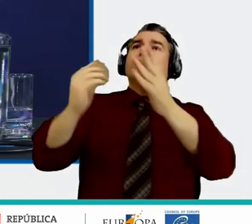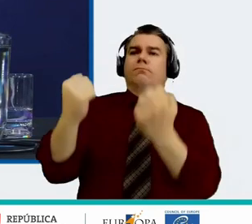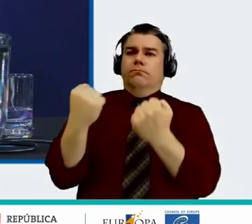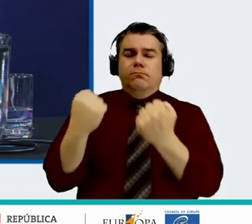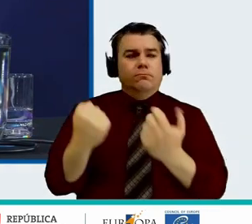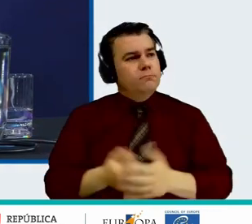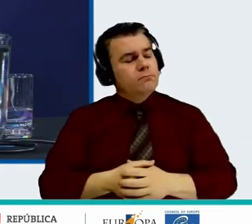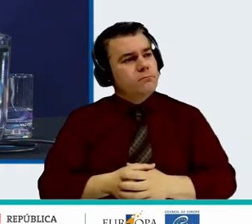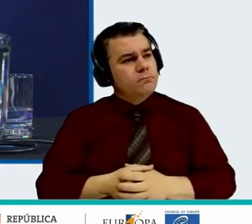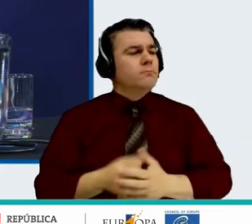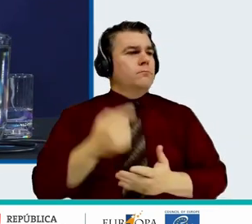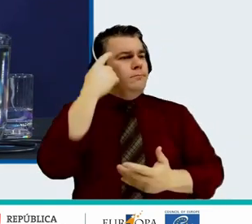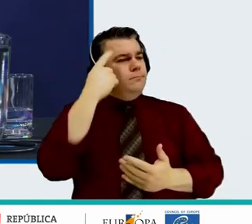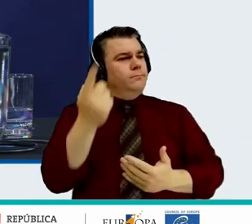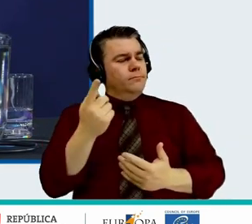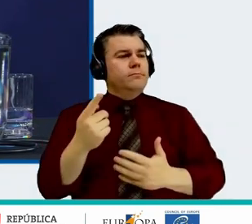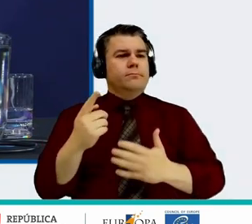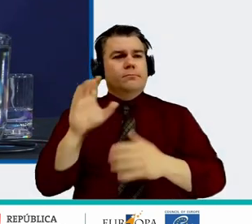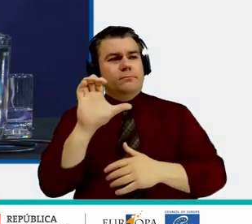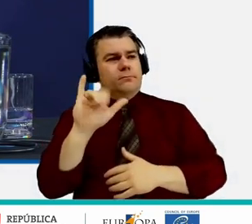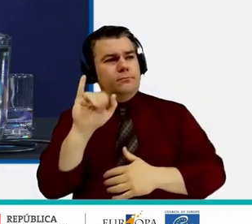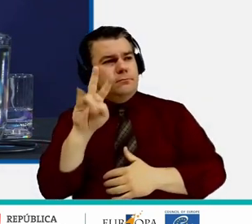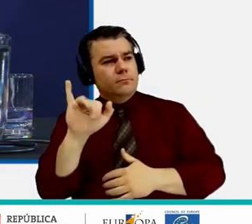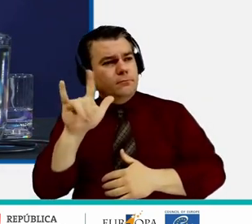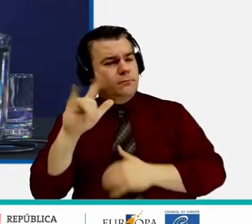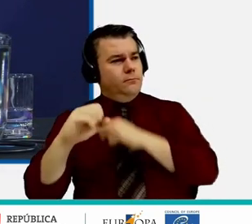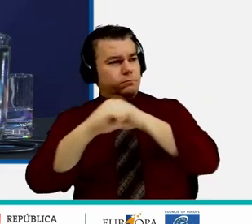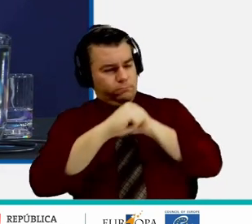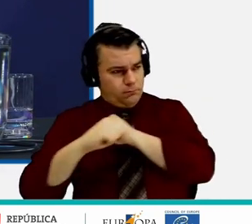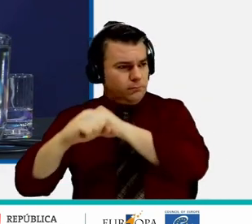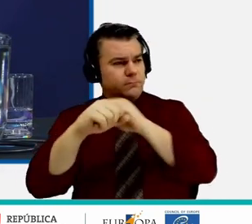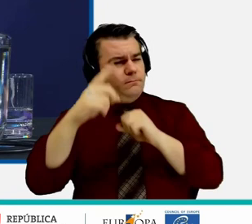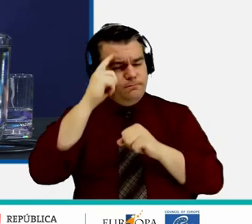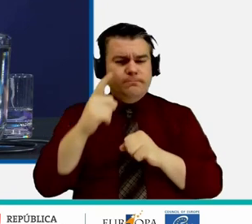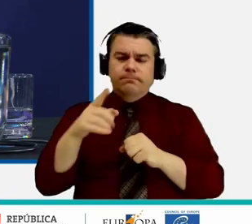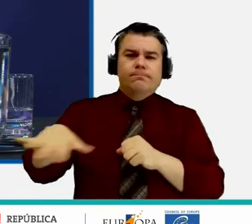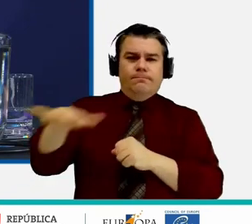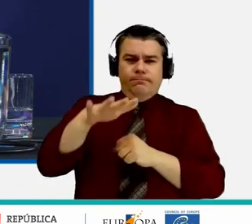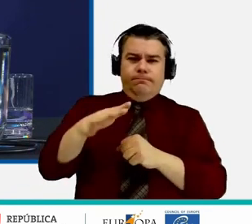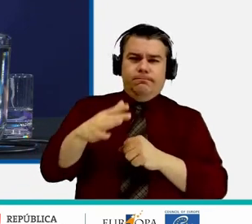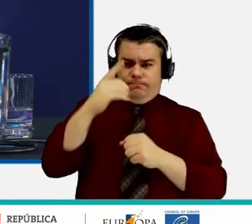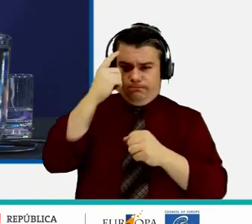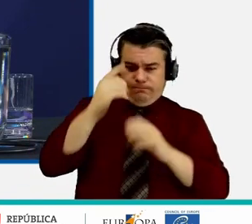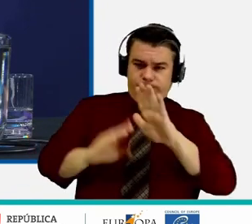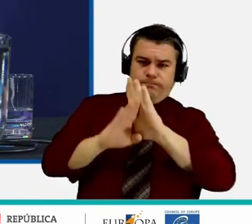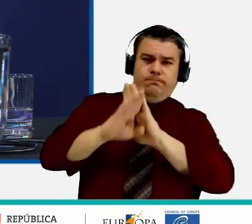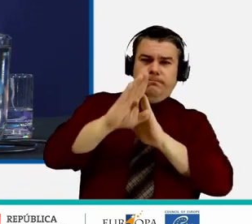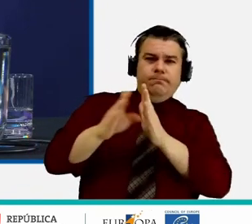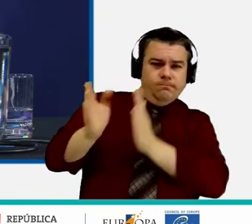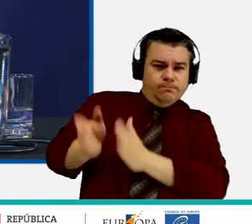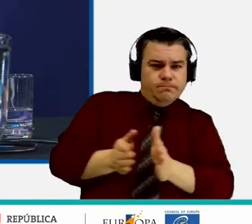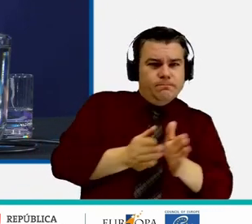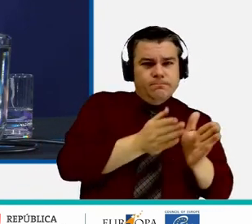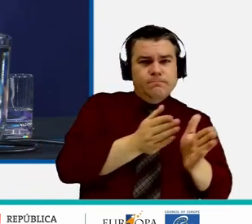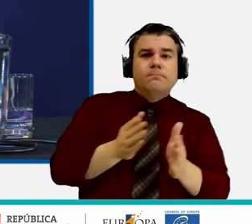for Civil Protection plans to develop a sectoral development strategy, the Protection and Rescue Program of